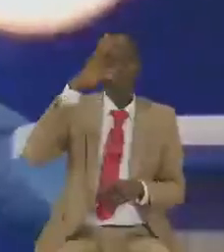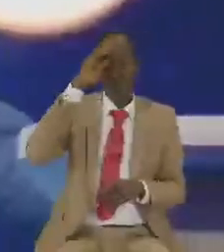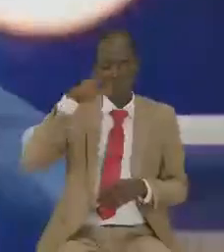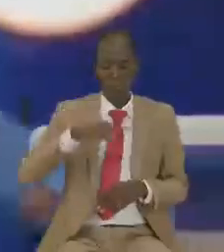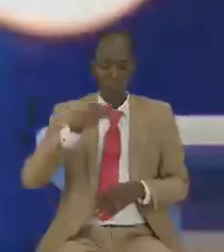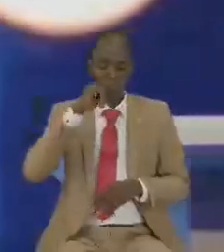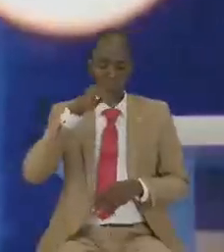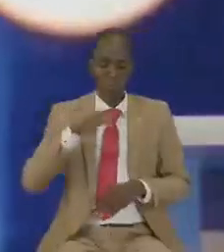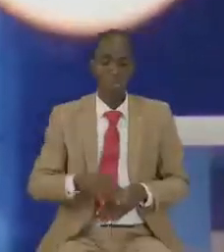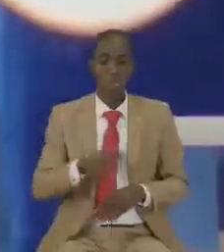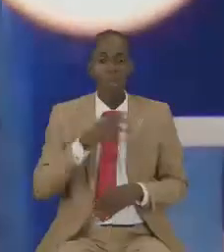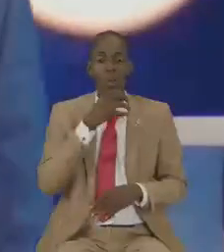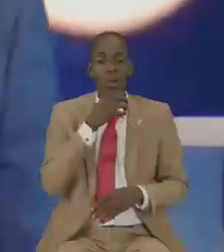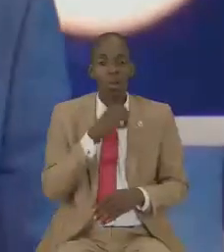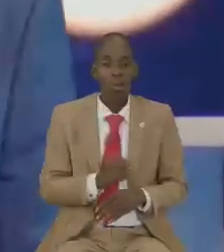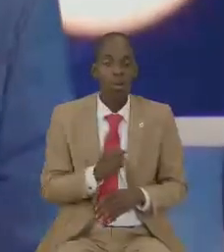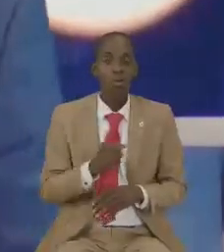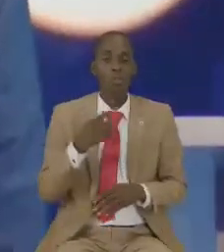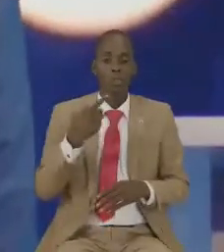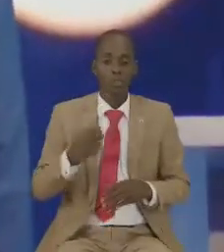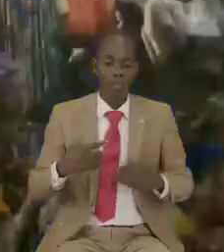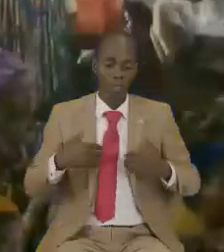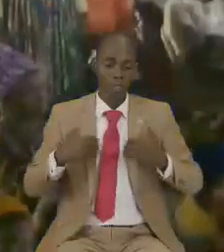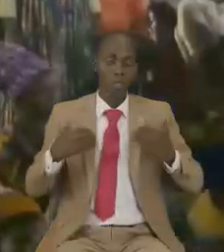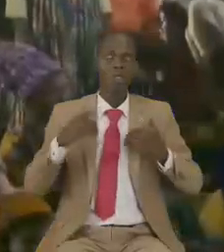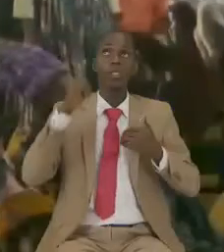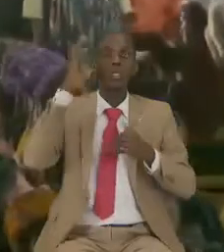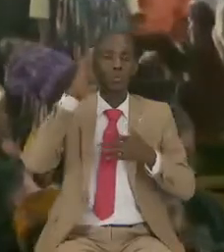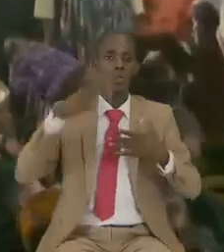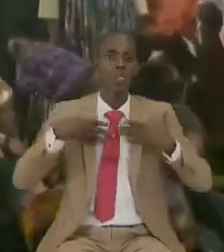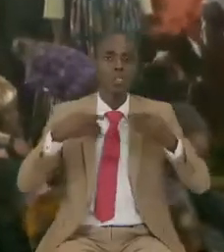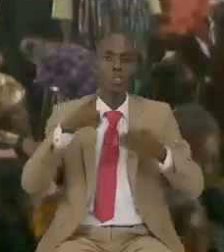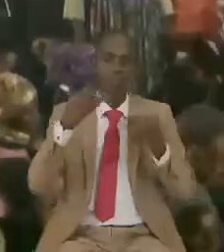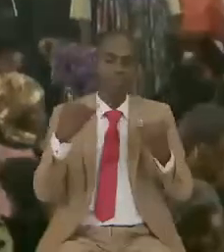the young, he will heal you tonight.